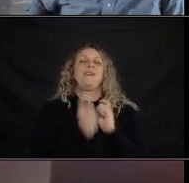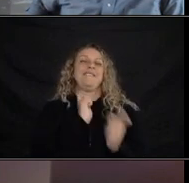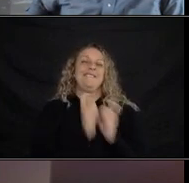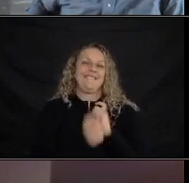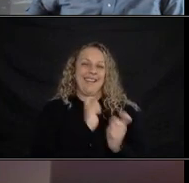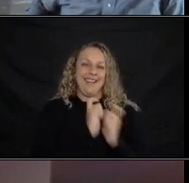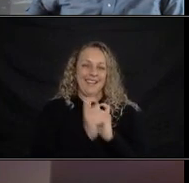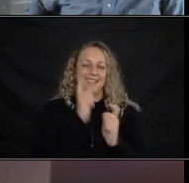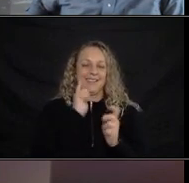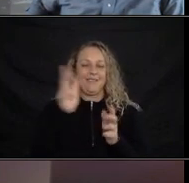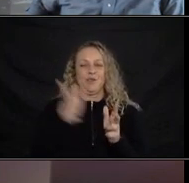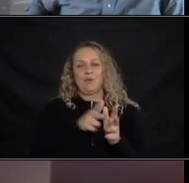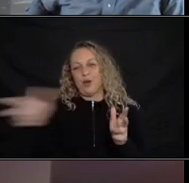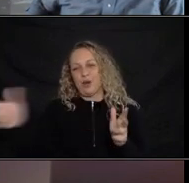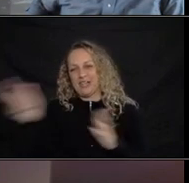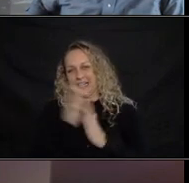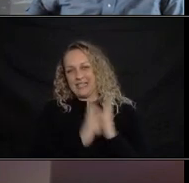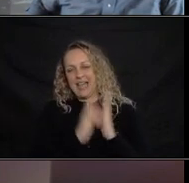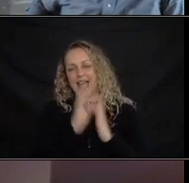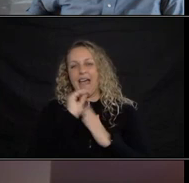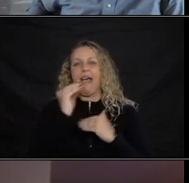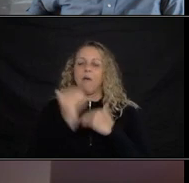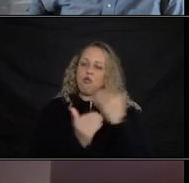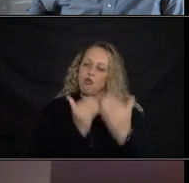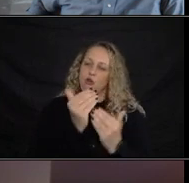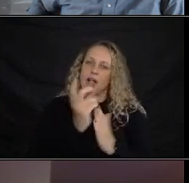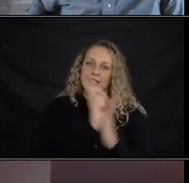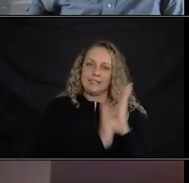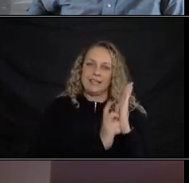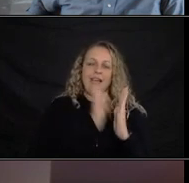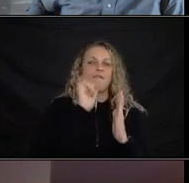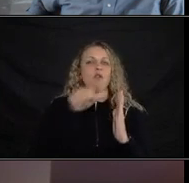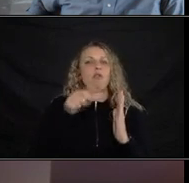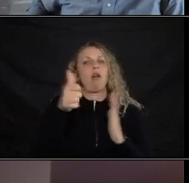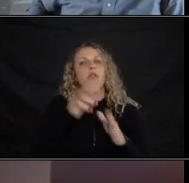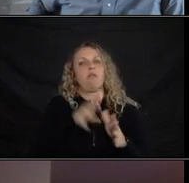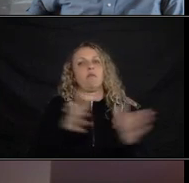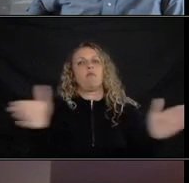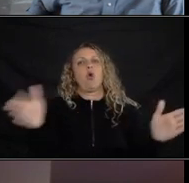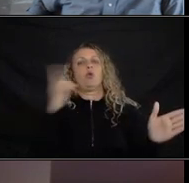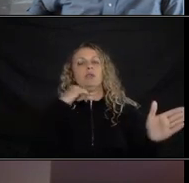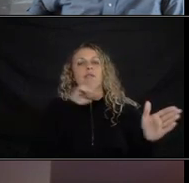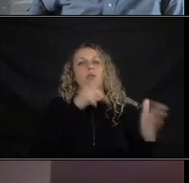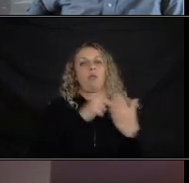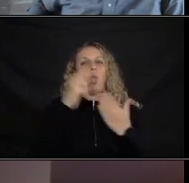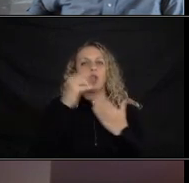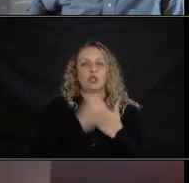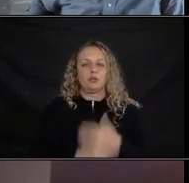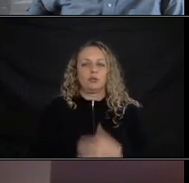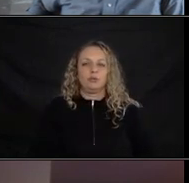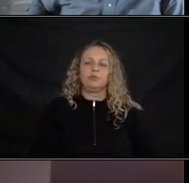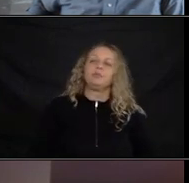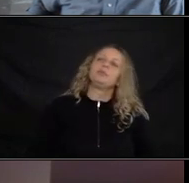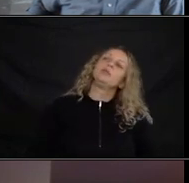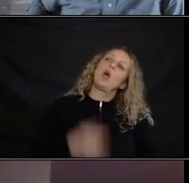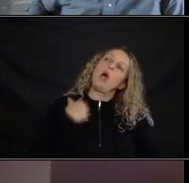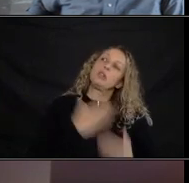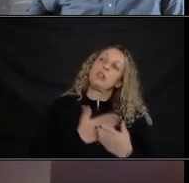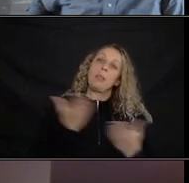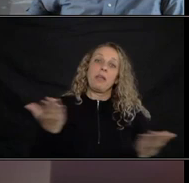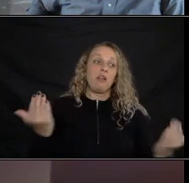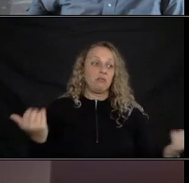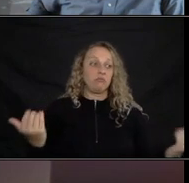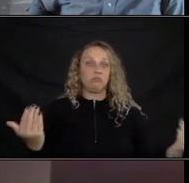for parking and progressing the design for the overall progress of the project. So I'll stop there and take